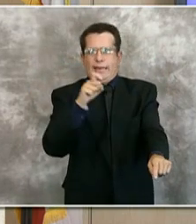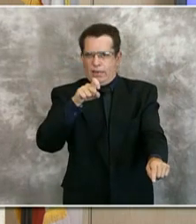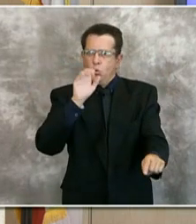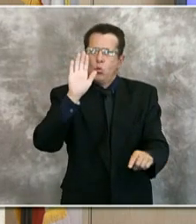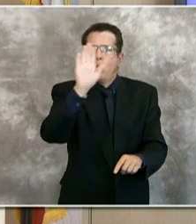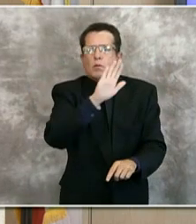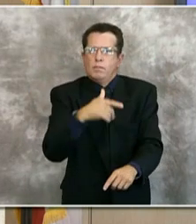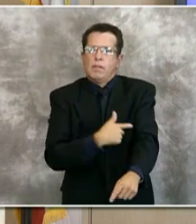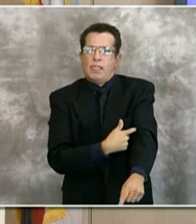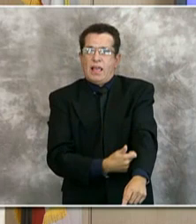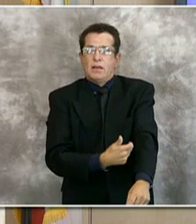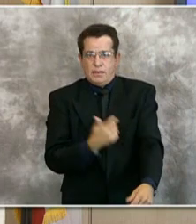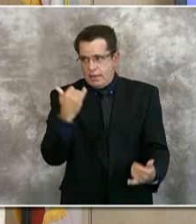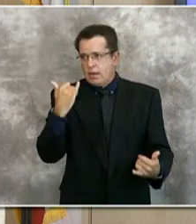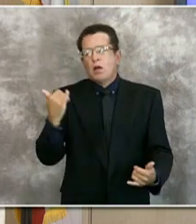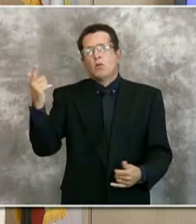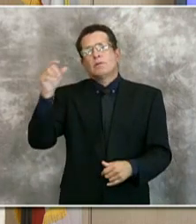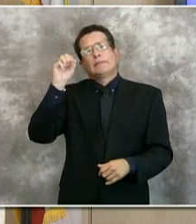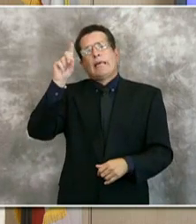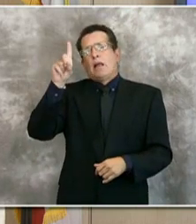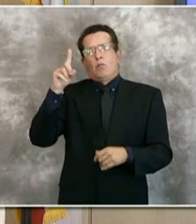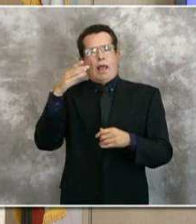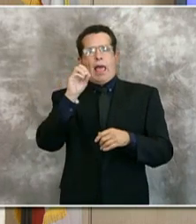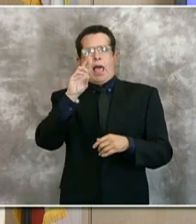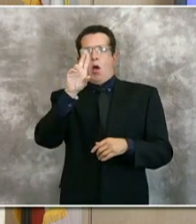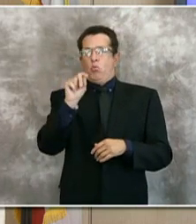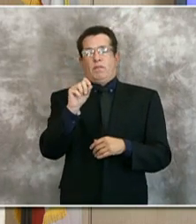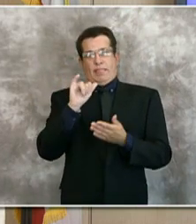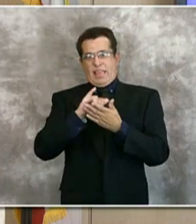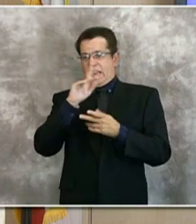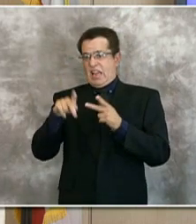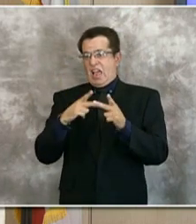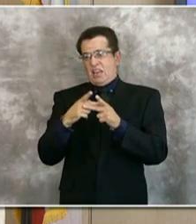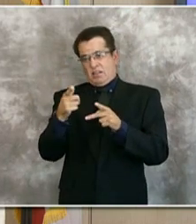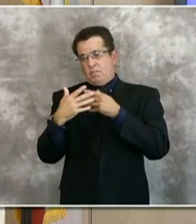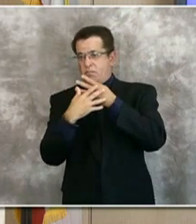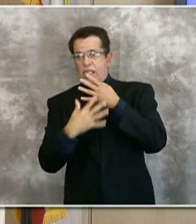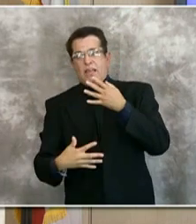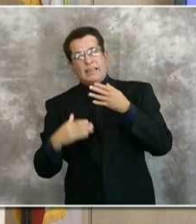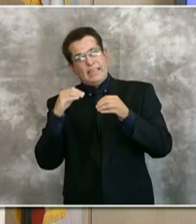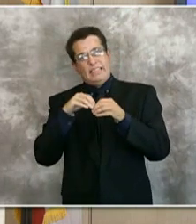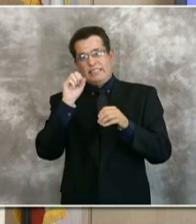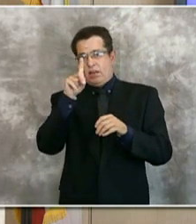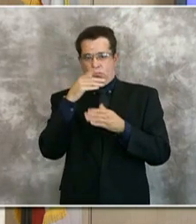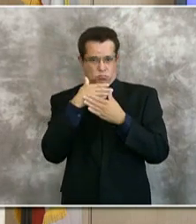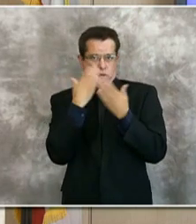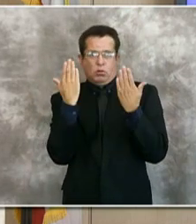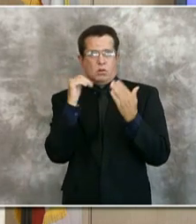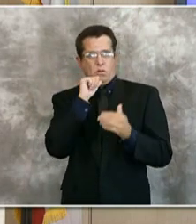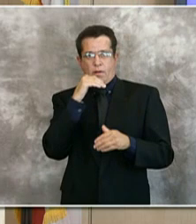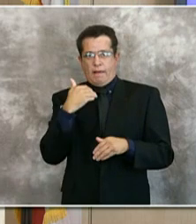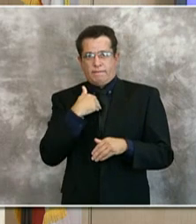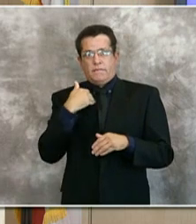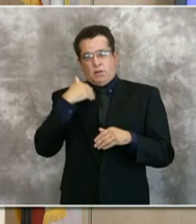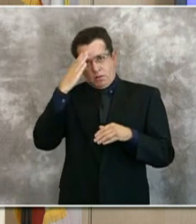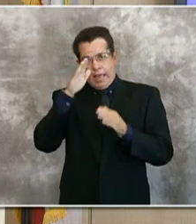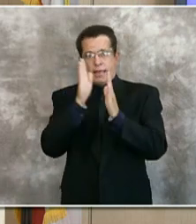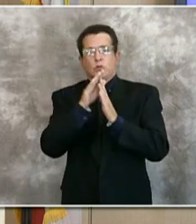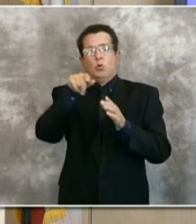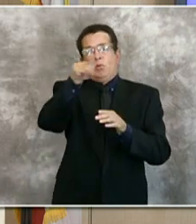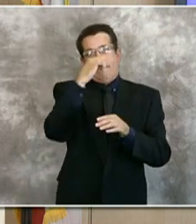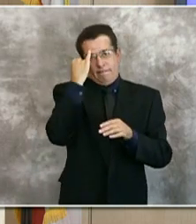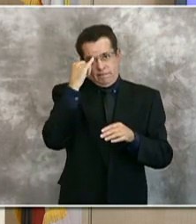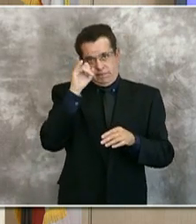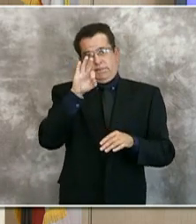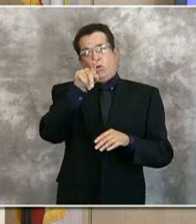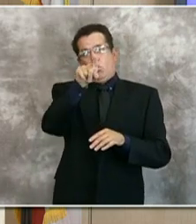Blood Bank is out of convalescent plasma for San Diego County. And so we are asking every individual who knows they're positive,